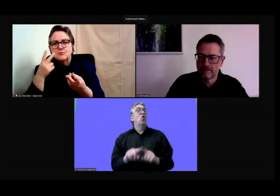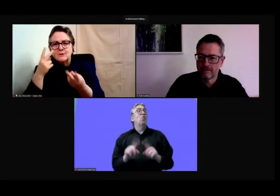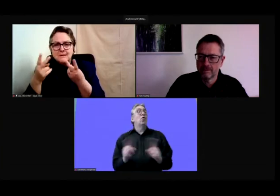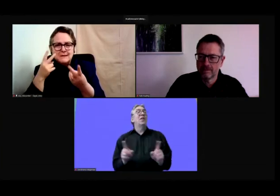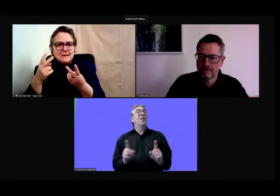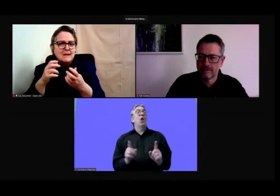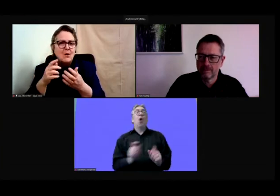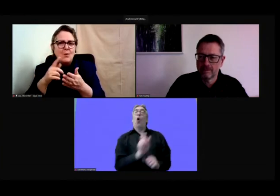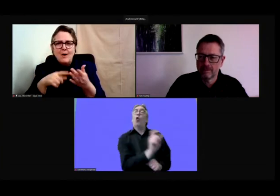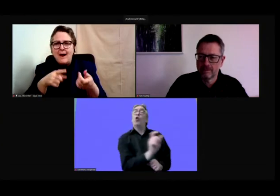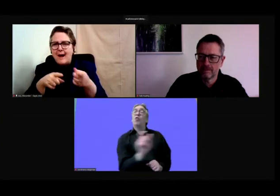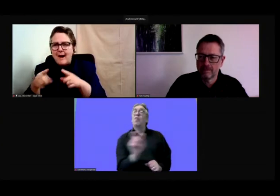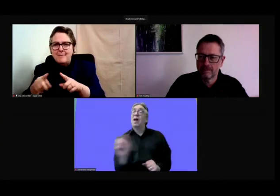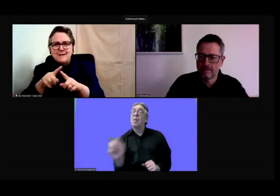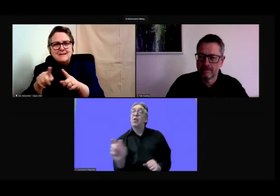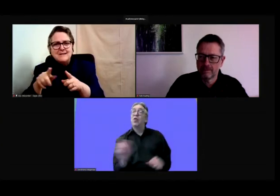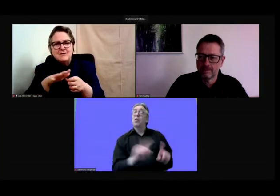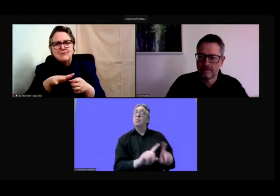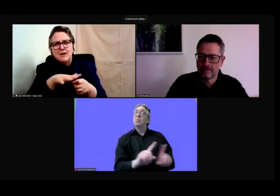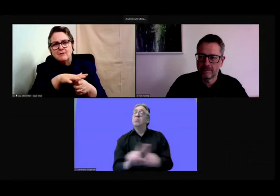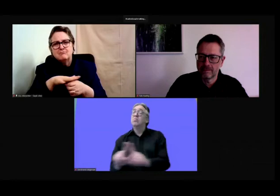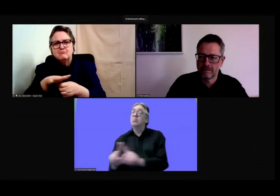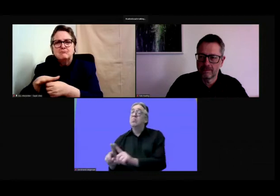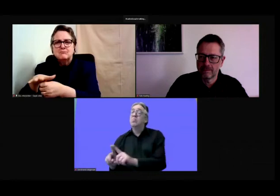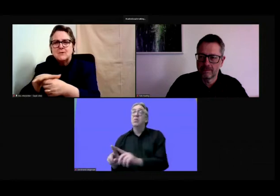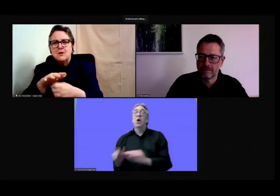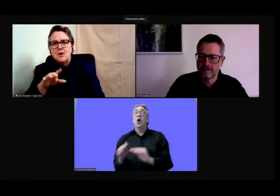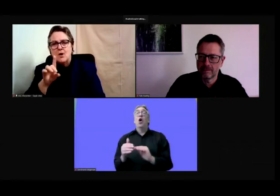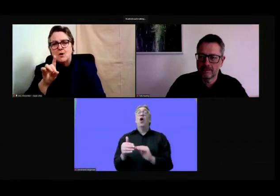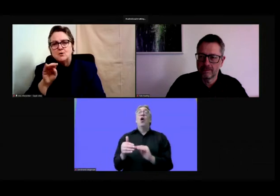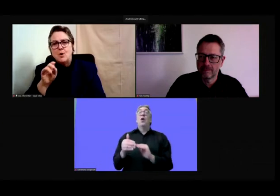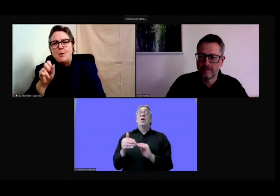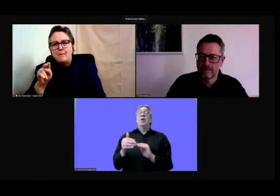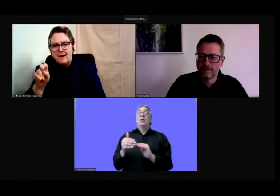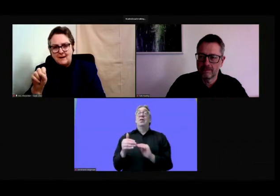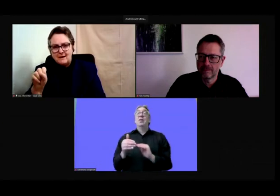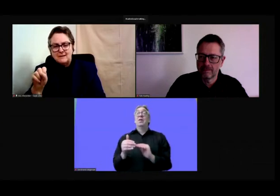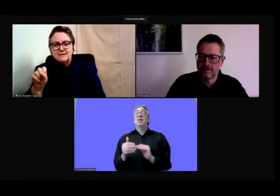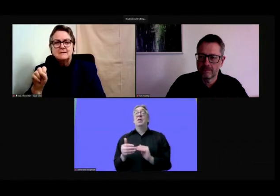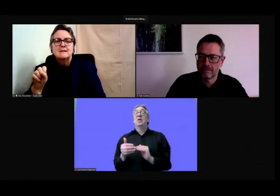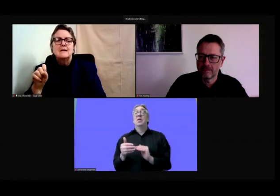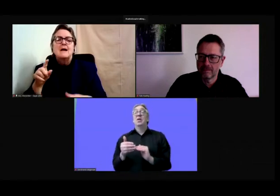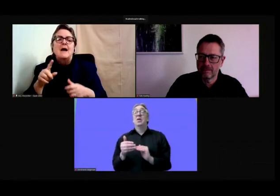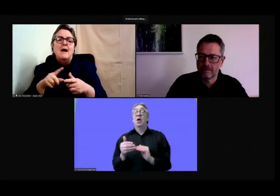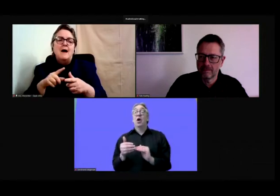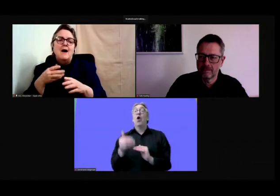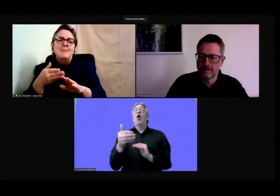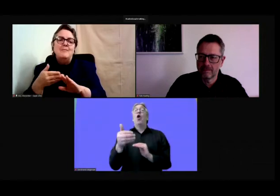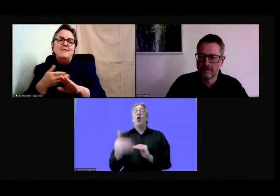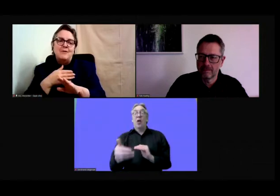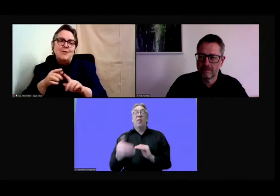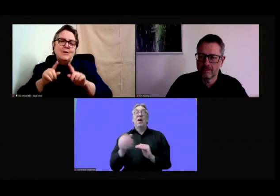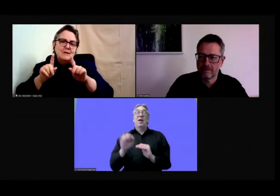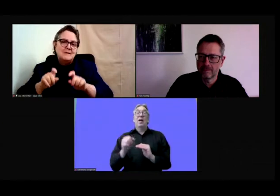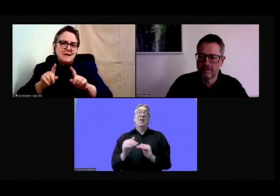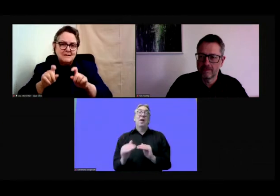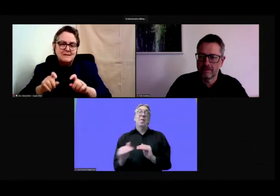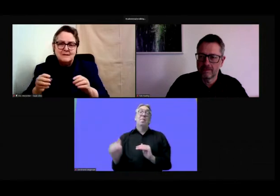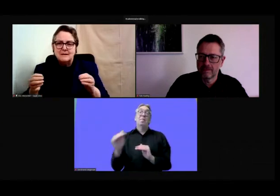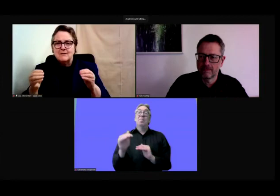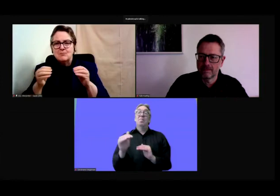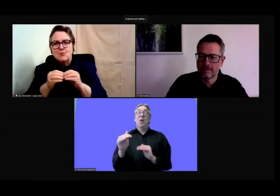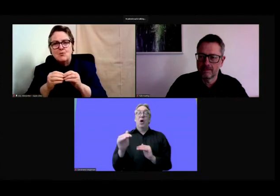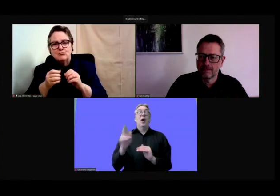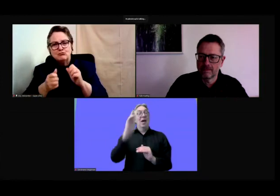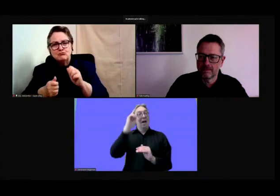or something like this, before then really going actually to testing the more stronger Wolffian hypothesis. I'm not